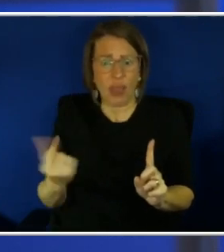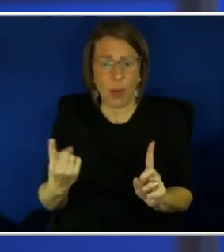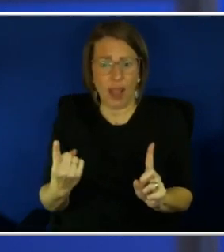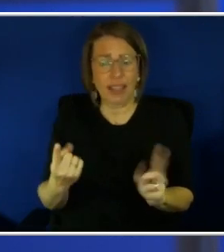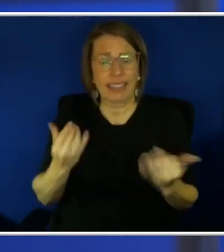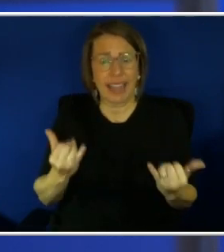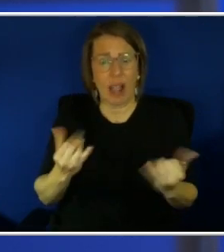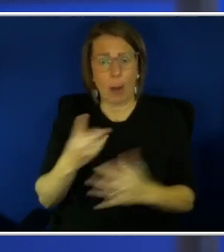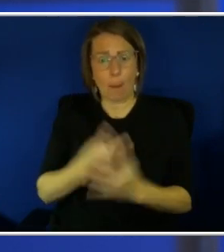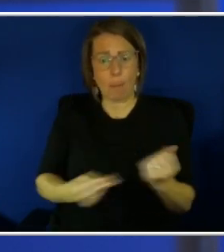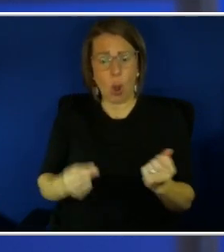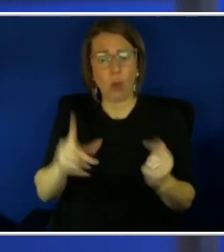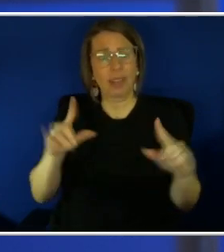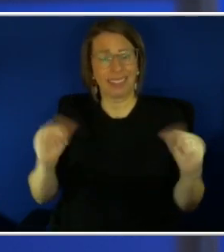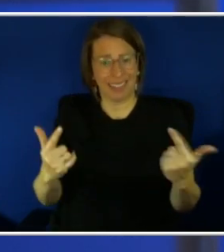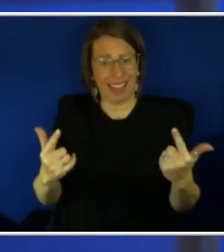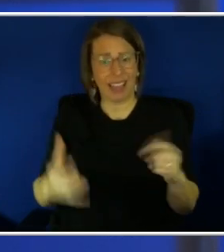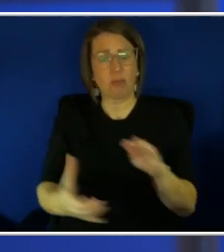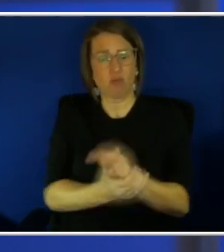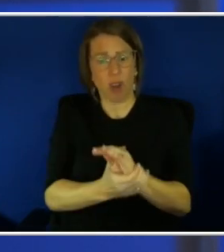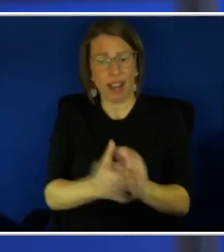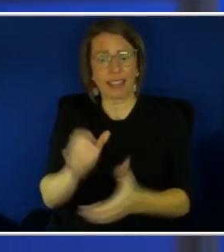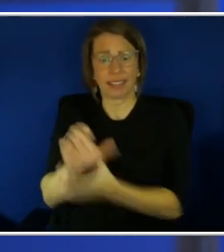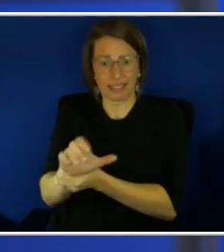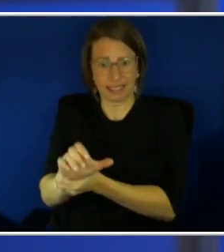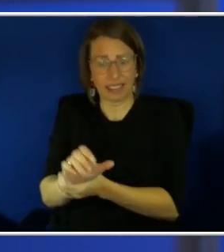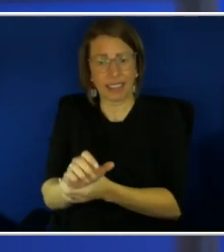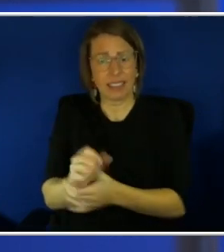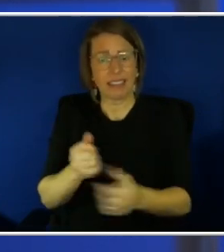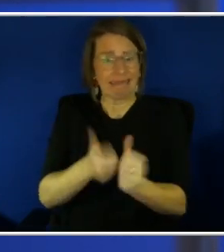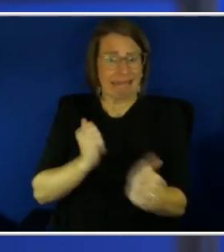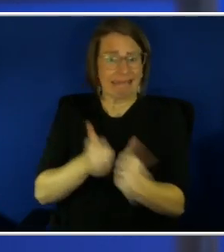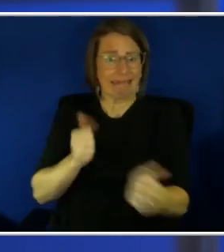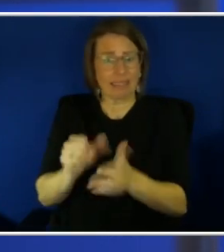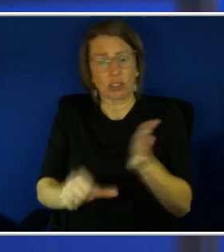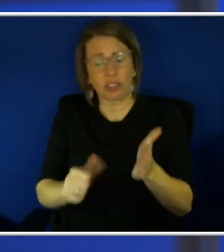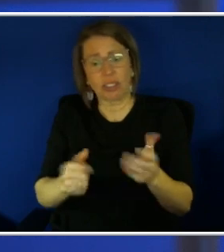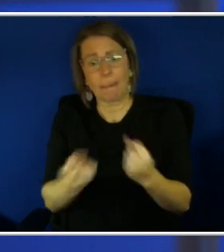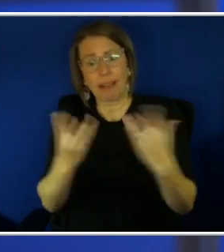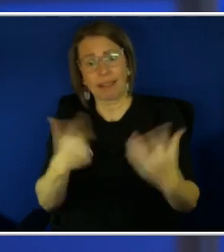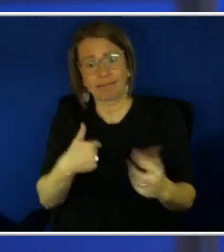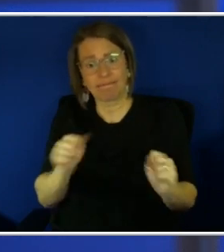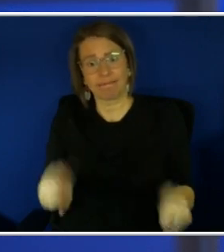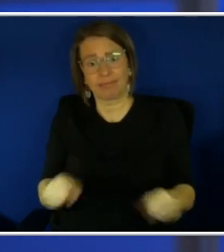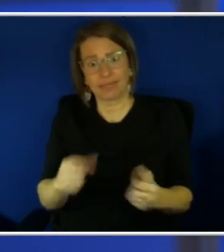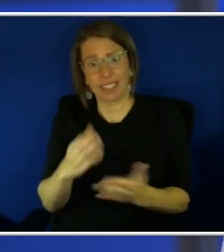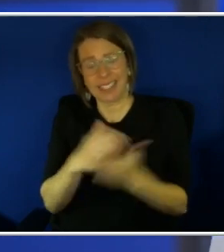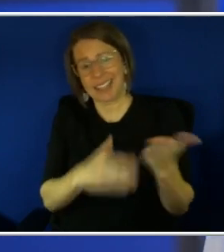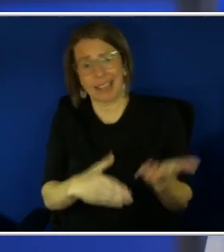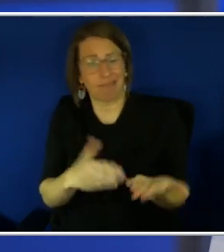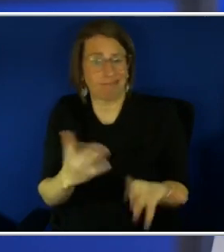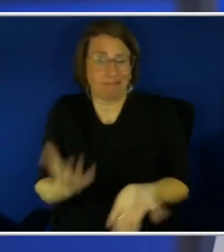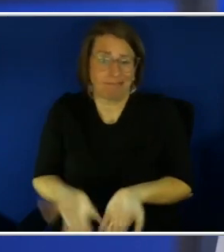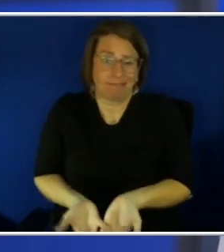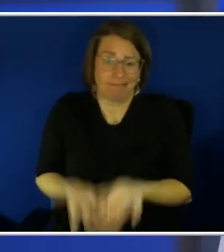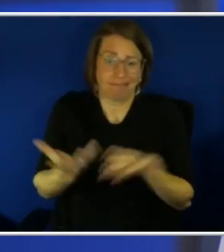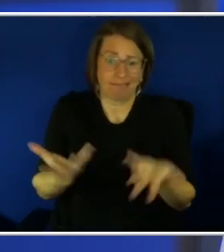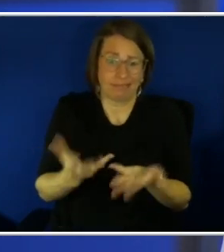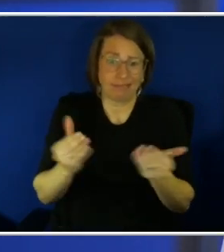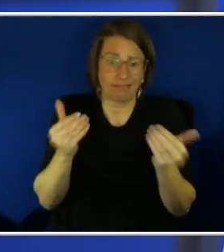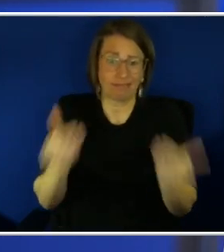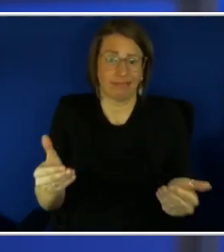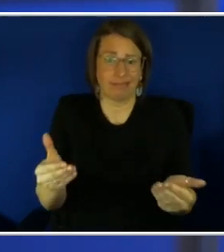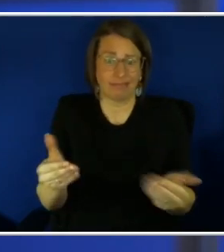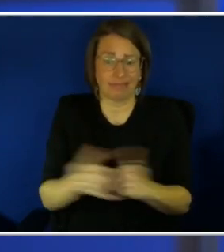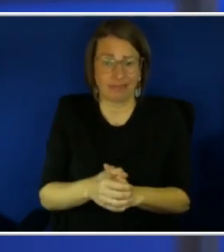leg braces and dodging as many surgeries as I can. Some of them you just can't help. Yeah. Thank God for Dr. J.